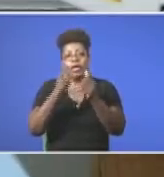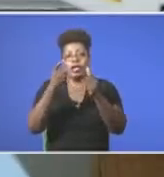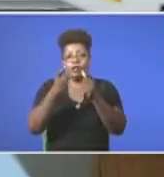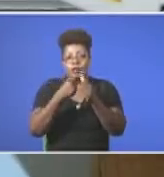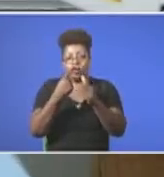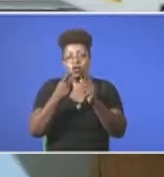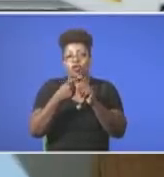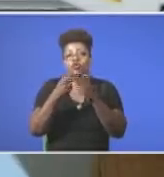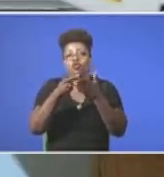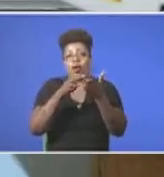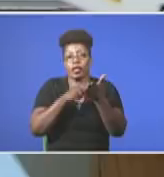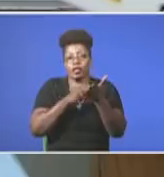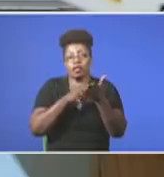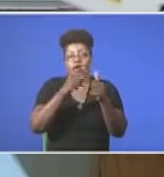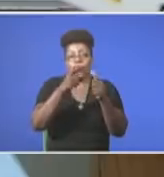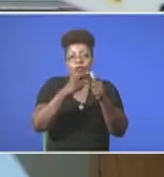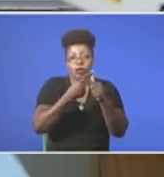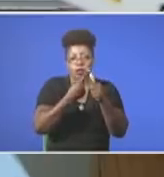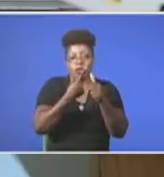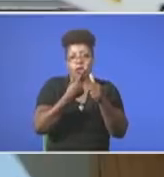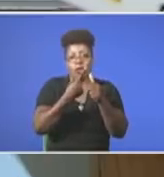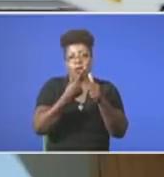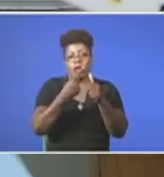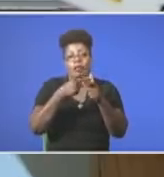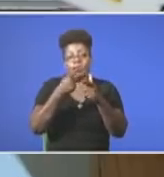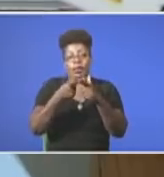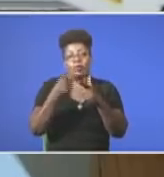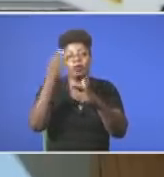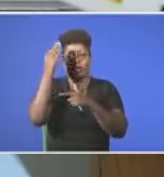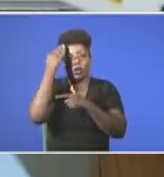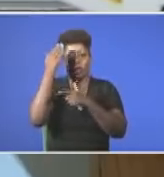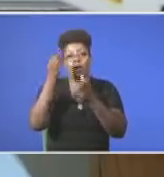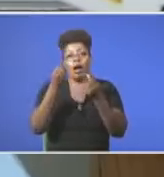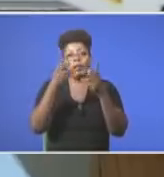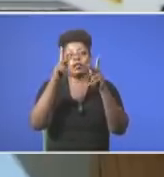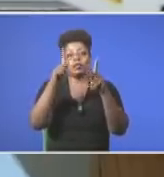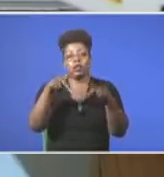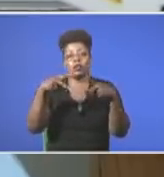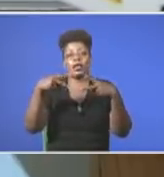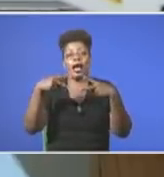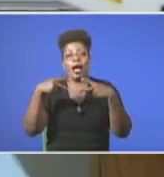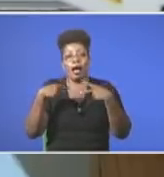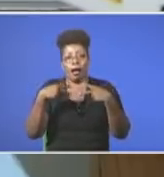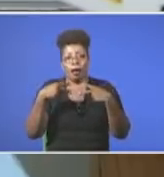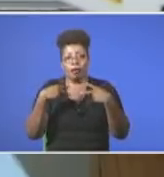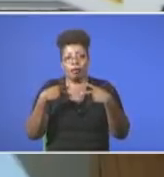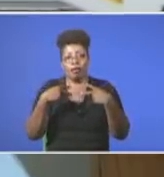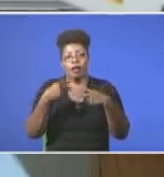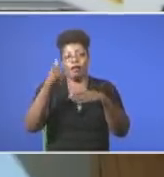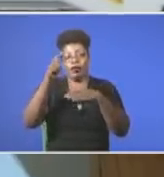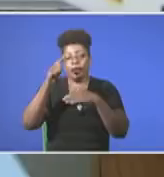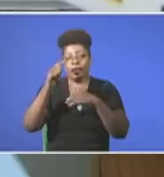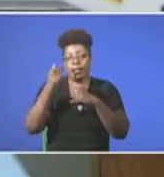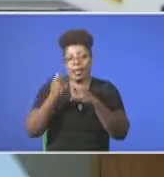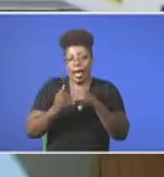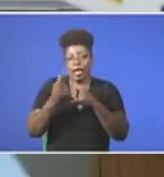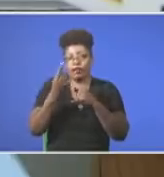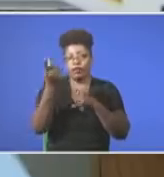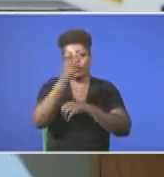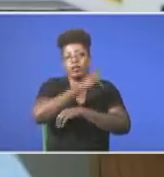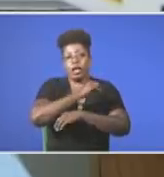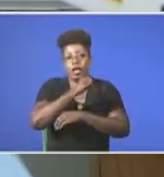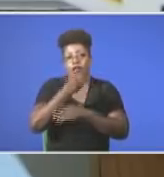a sense of how many people we have in the pool and how many then can move on to the scholarships. So in the last few days, we've been going through the first